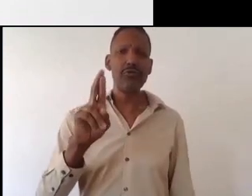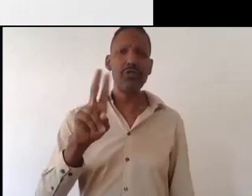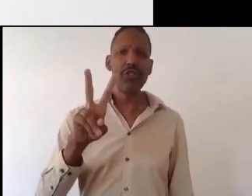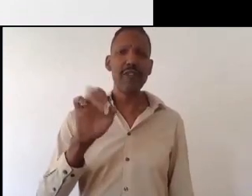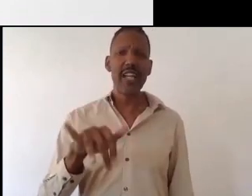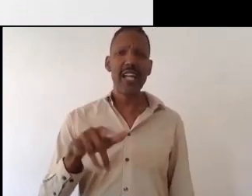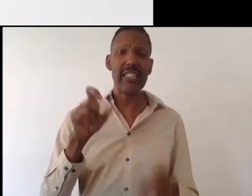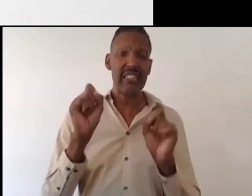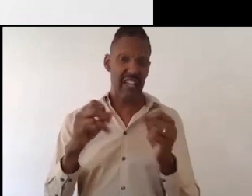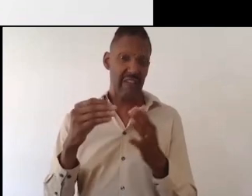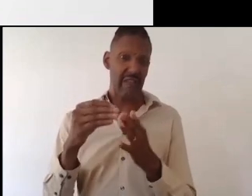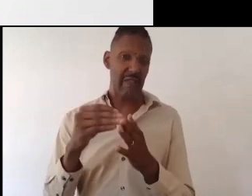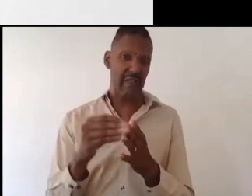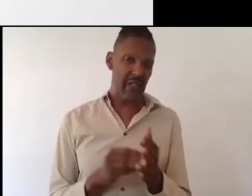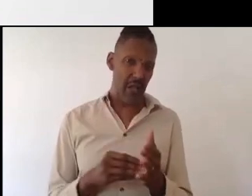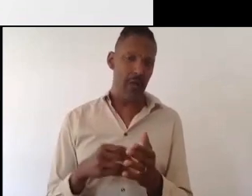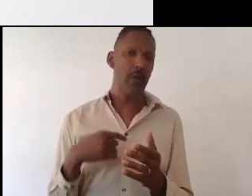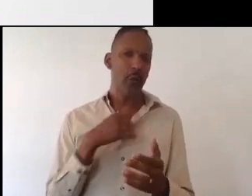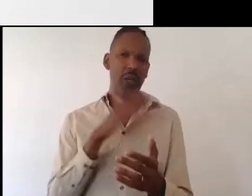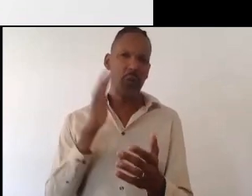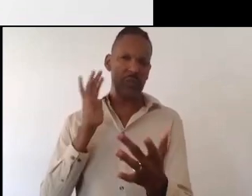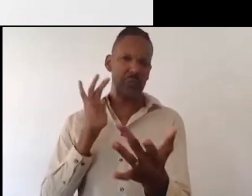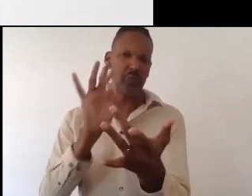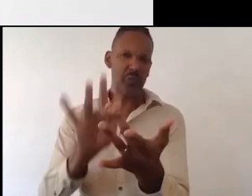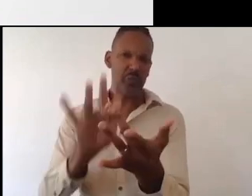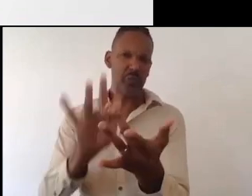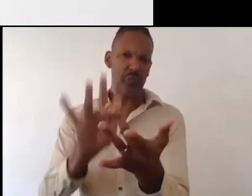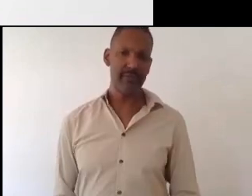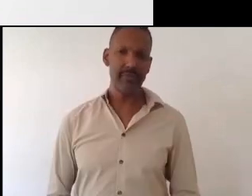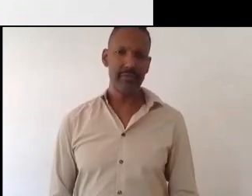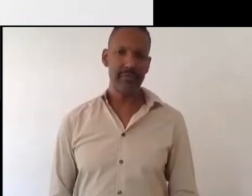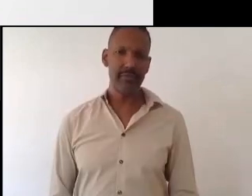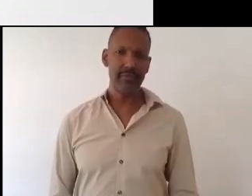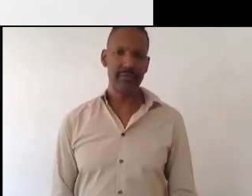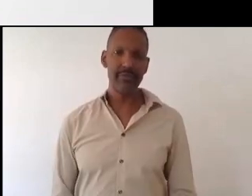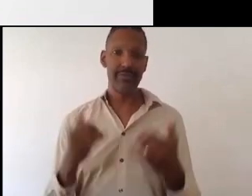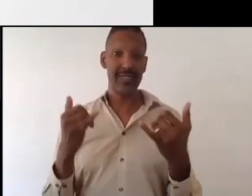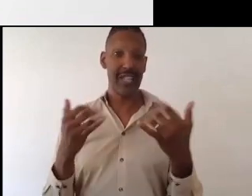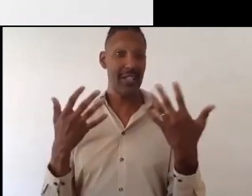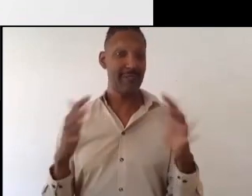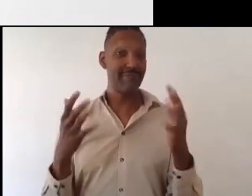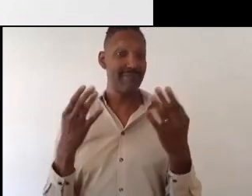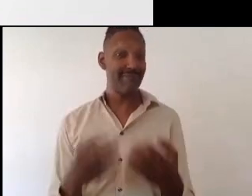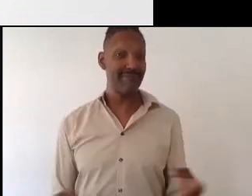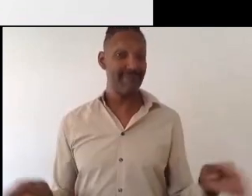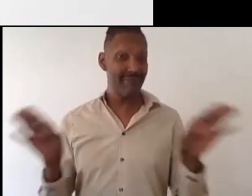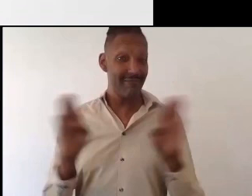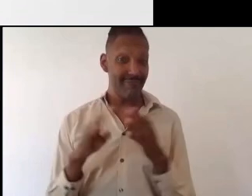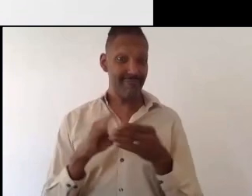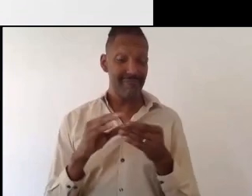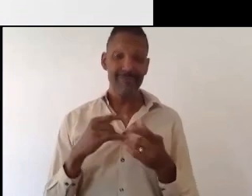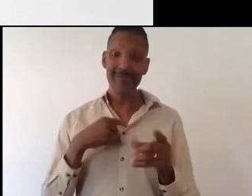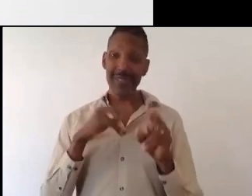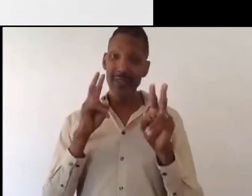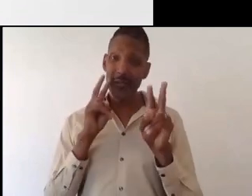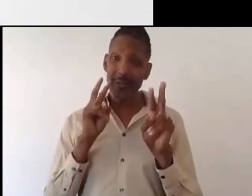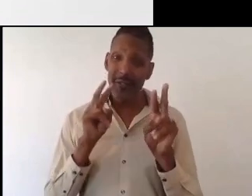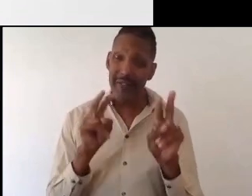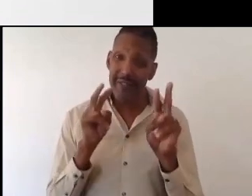can use that to help contact you. So I'm gonna end here, and looking forward to